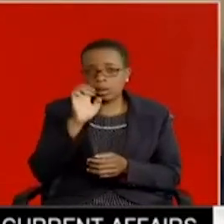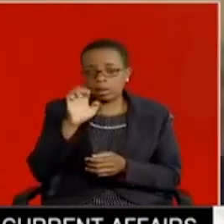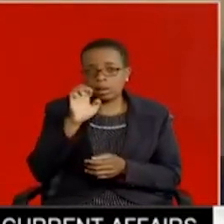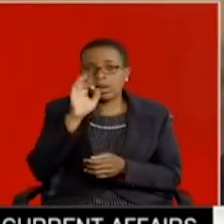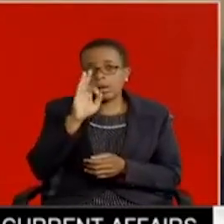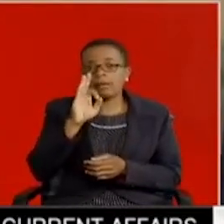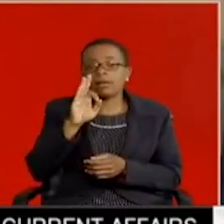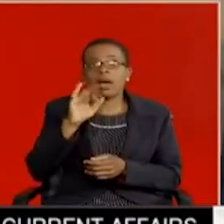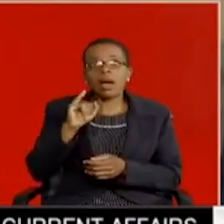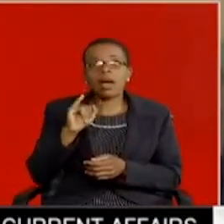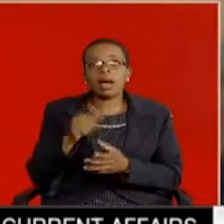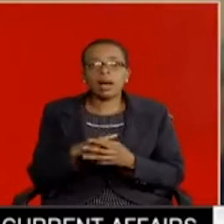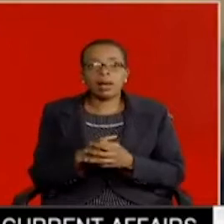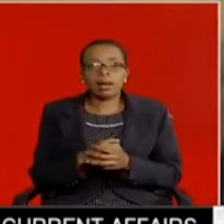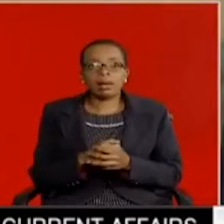AEFIs.